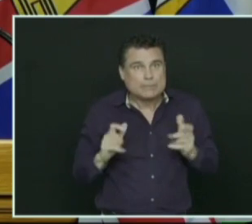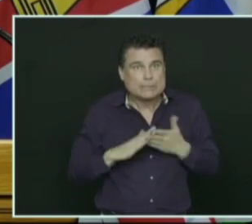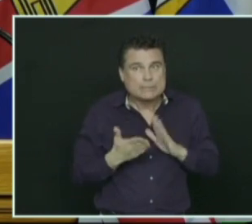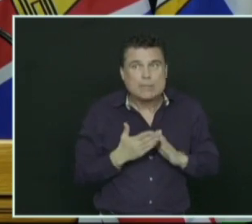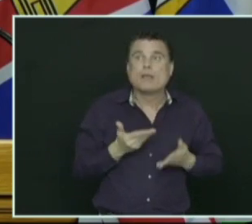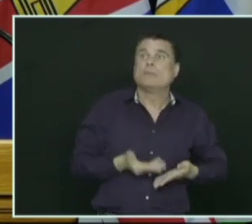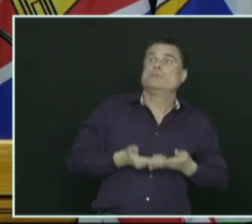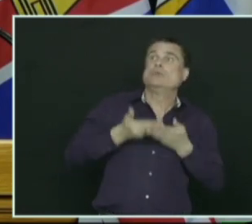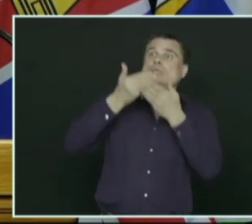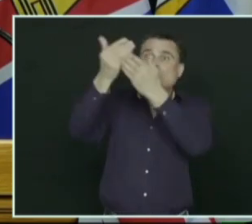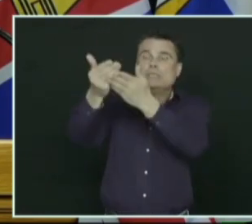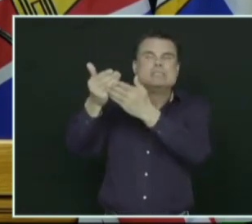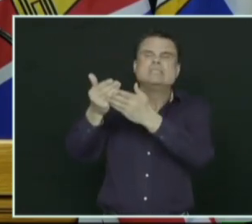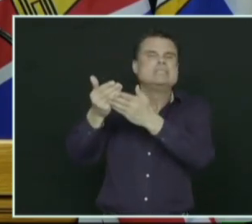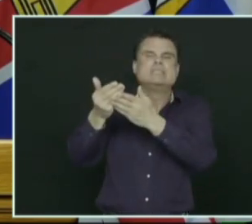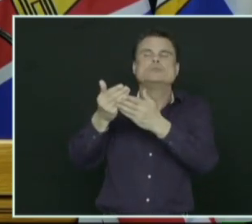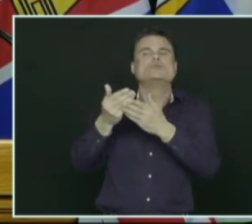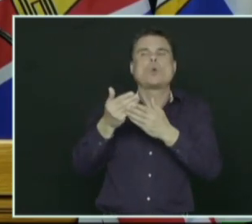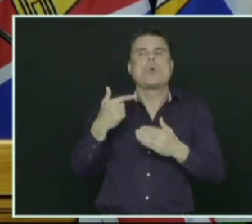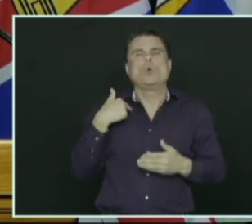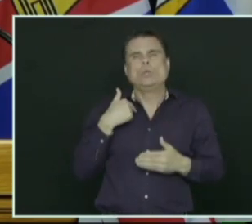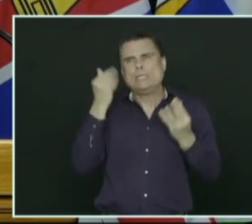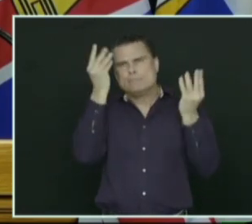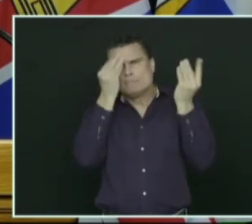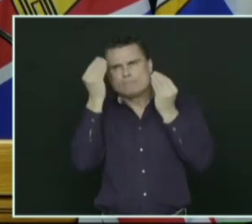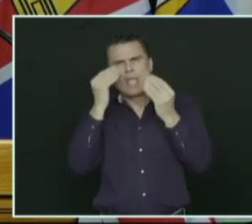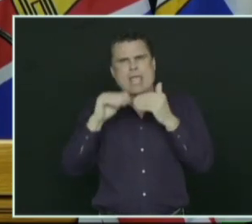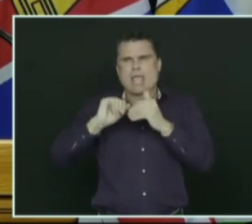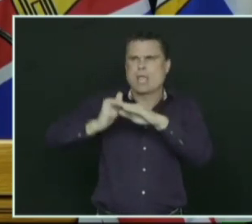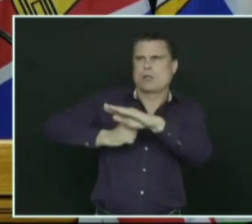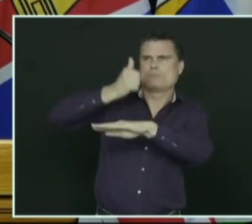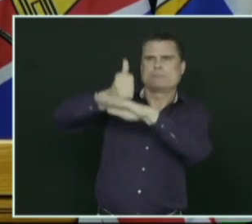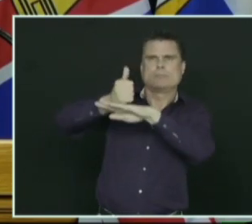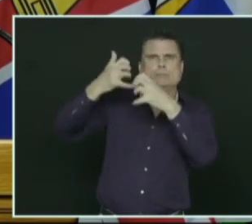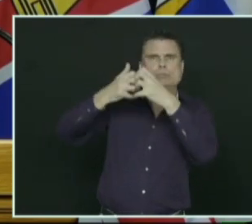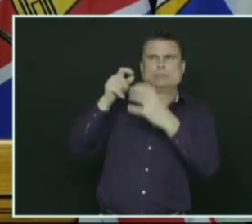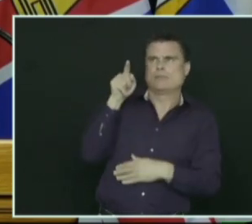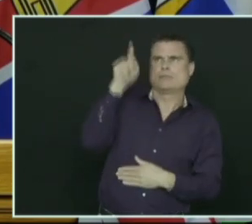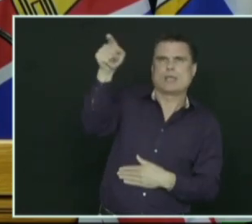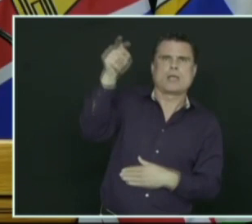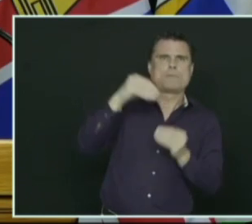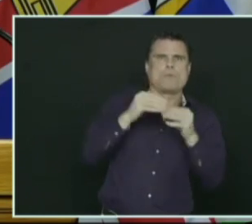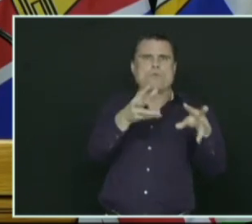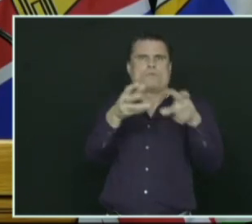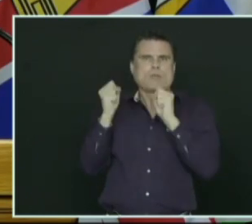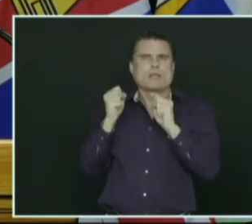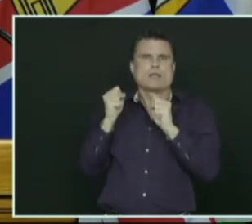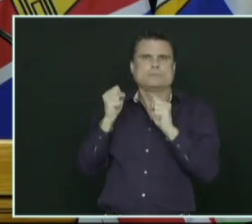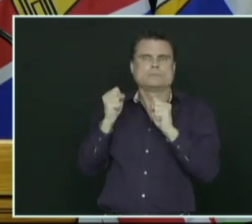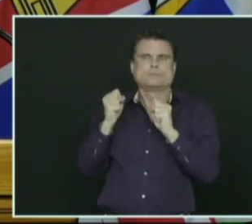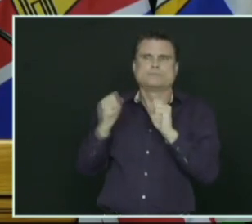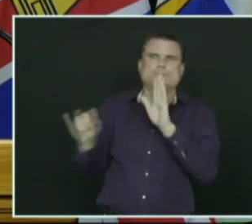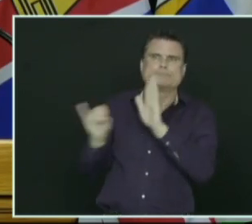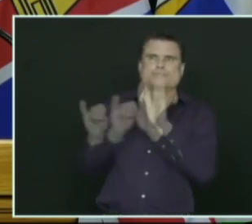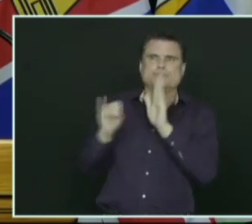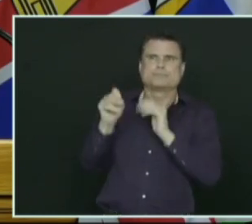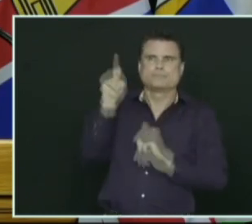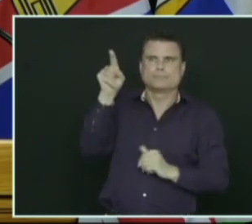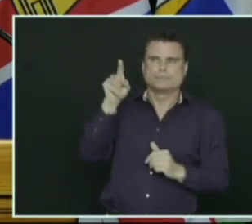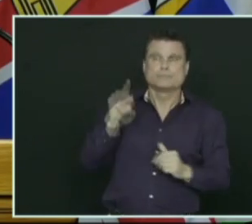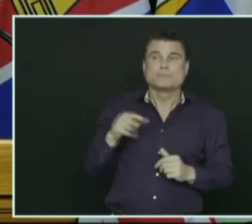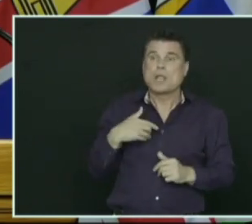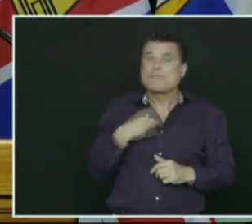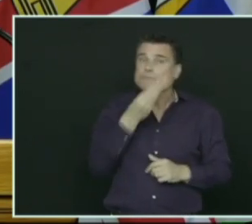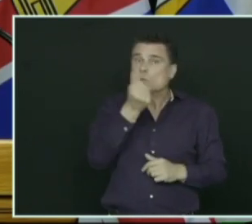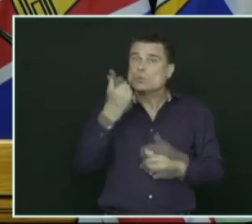once they become more available later on in the summer. And the other thing around testing, of course, that we're really